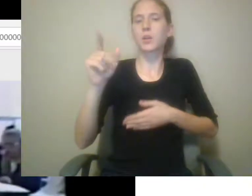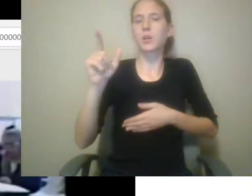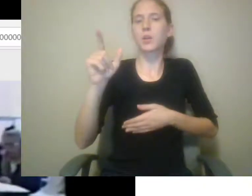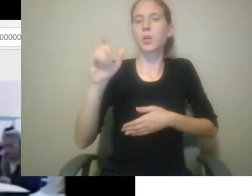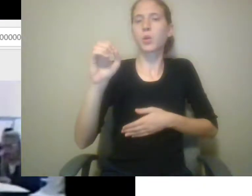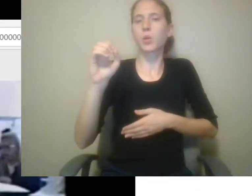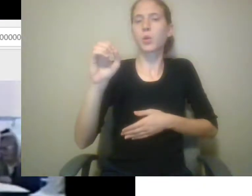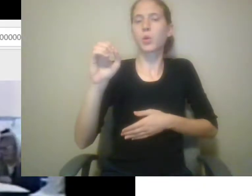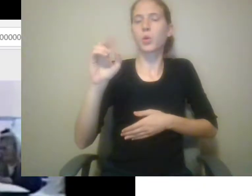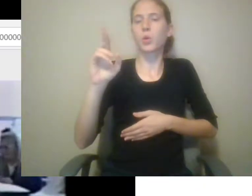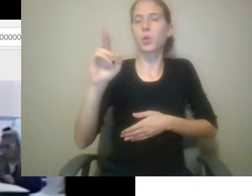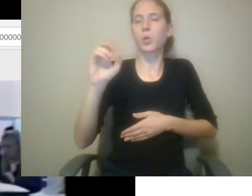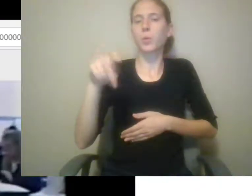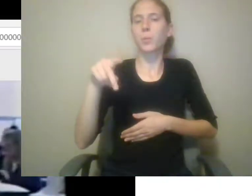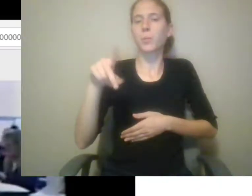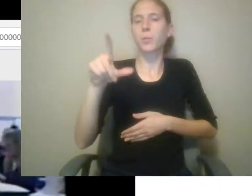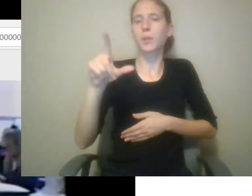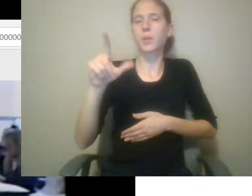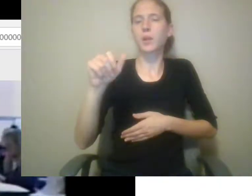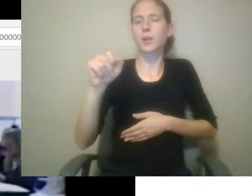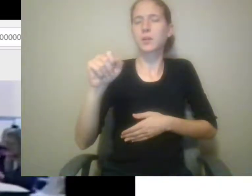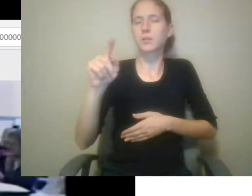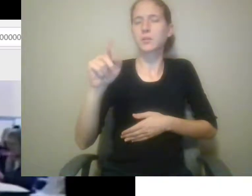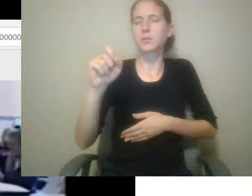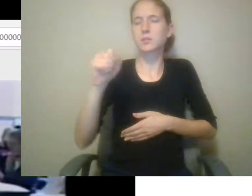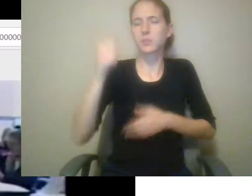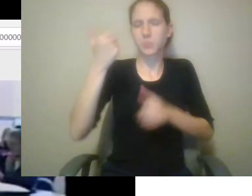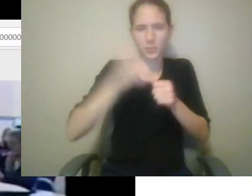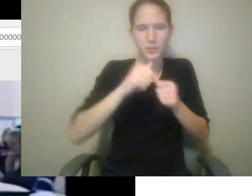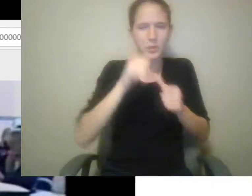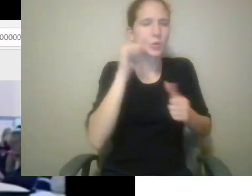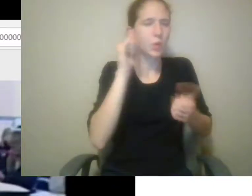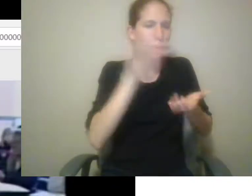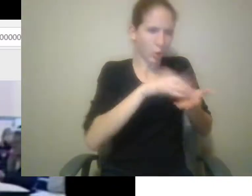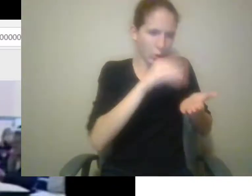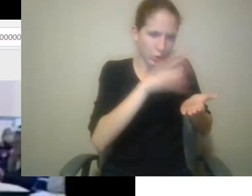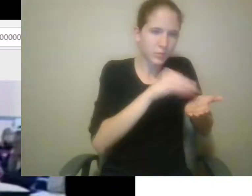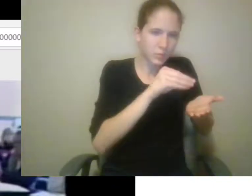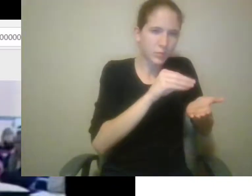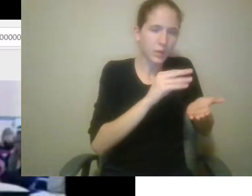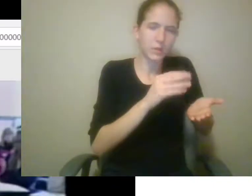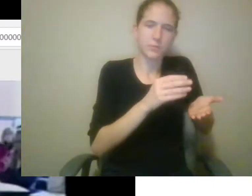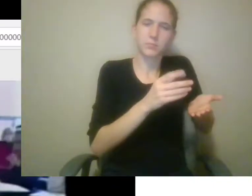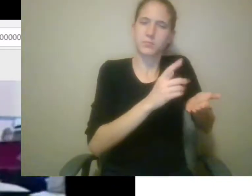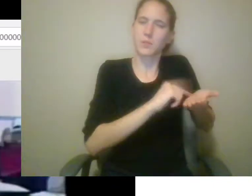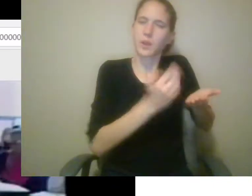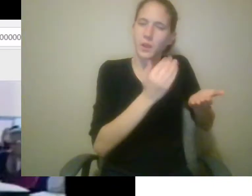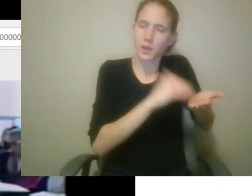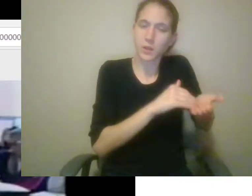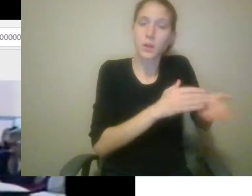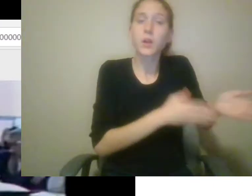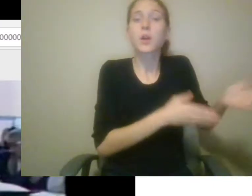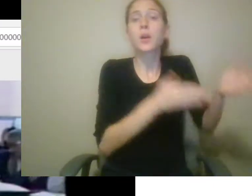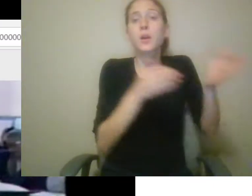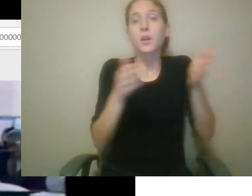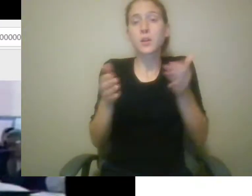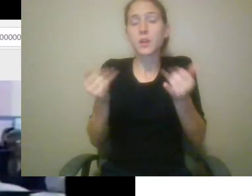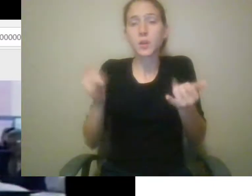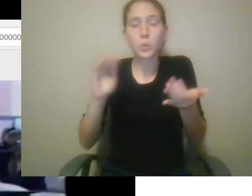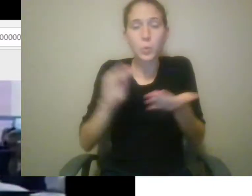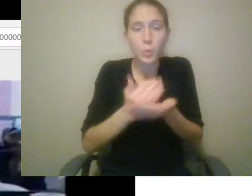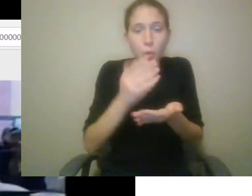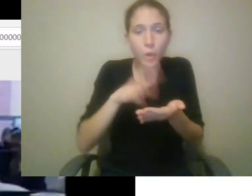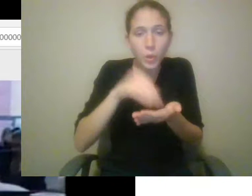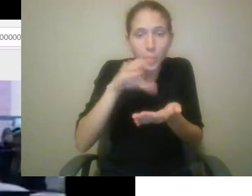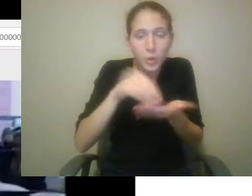you all understand what we discussed. And then we're going to begin talking about today the cell membrane, and we're going to talk about how things